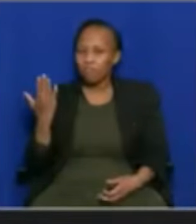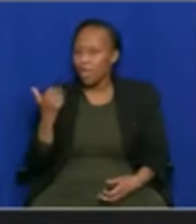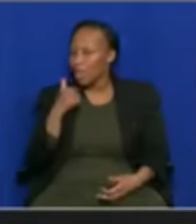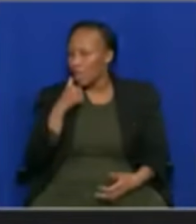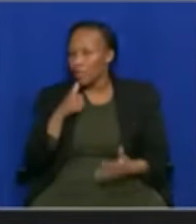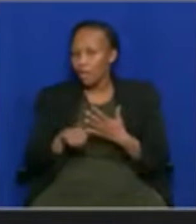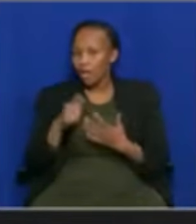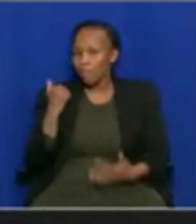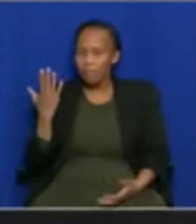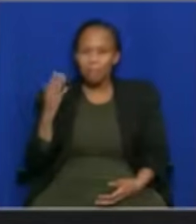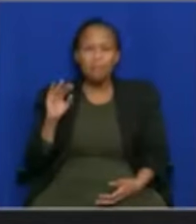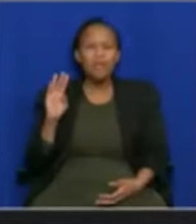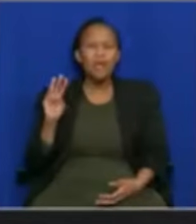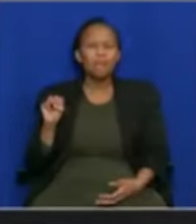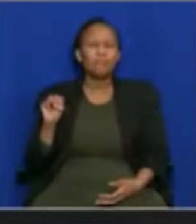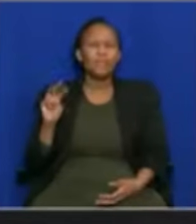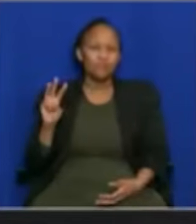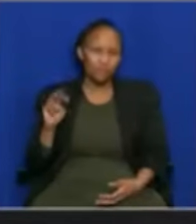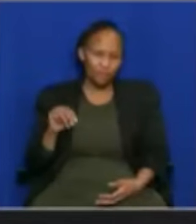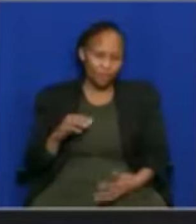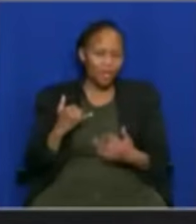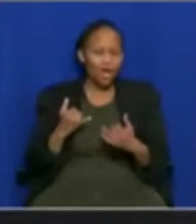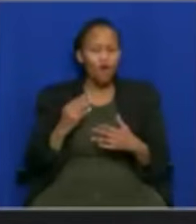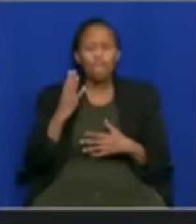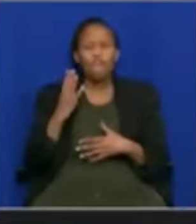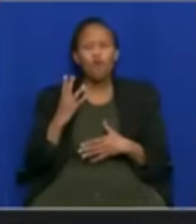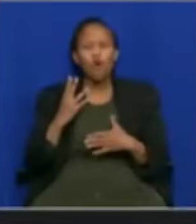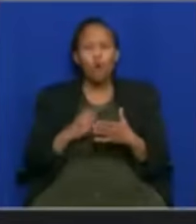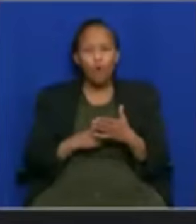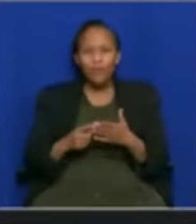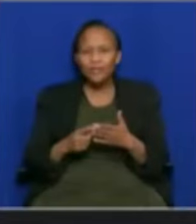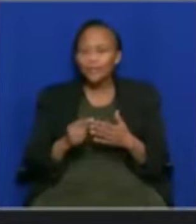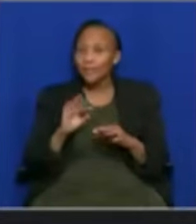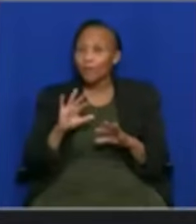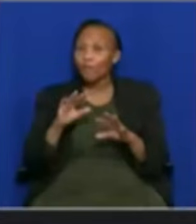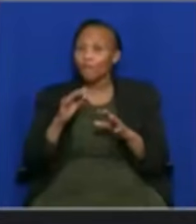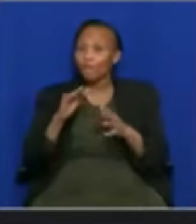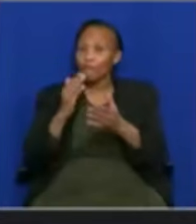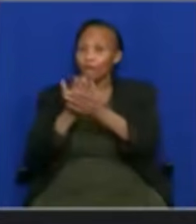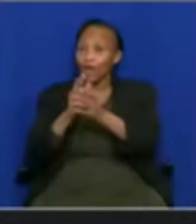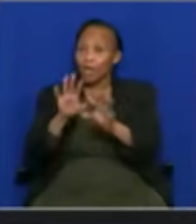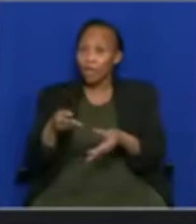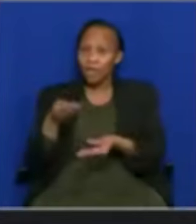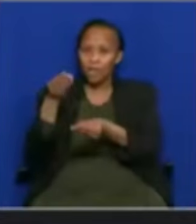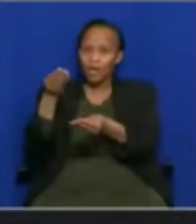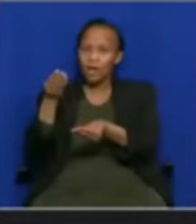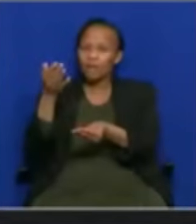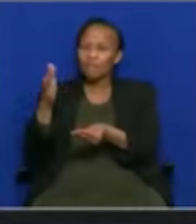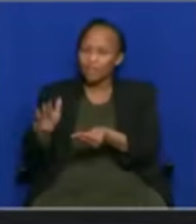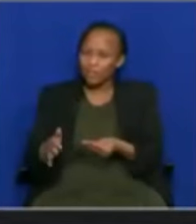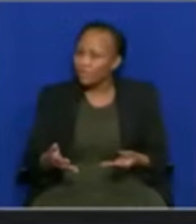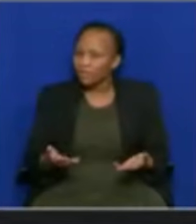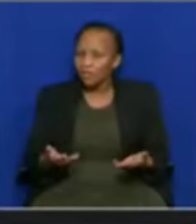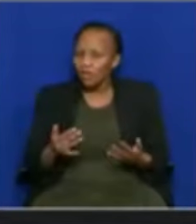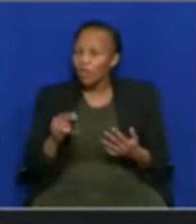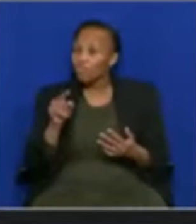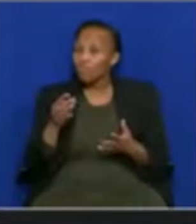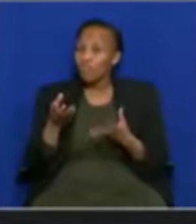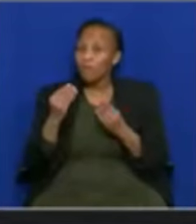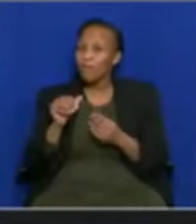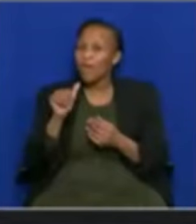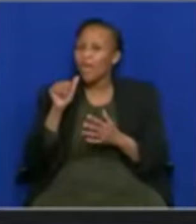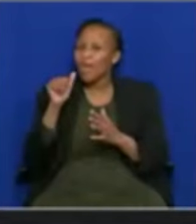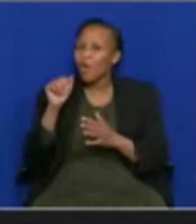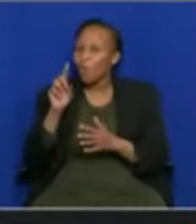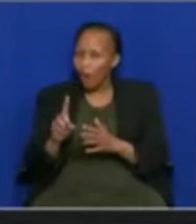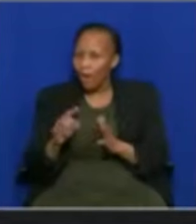Within 4 weeks of you being given this file, or at least you getting the A1, then you are already